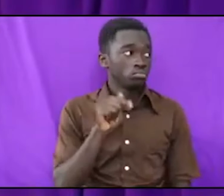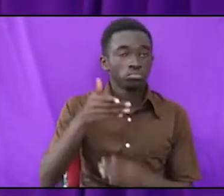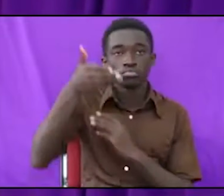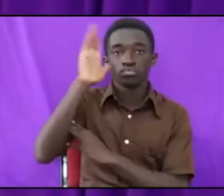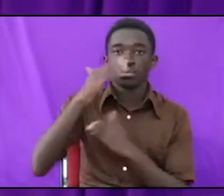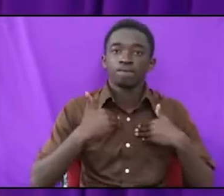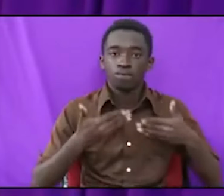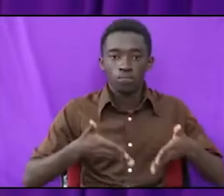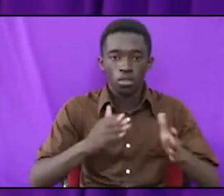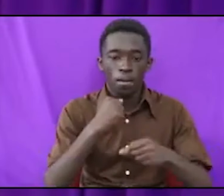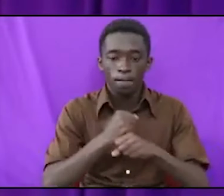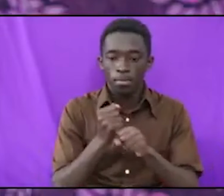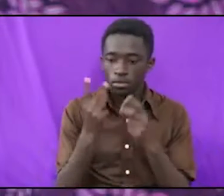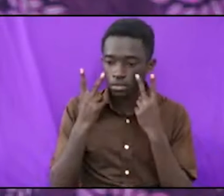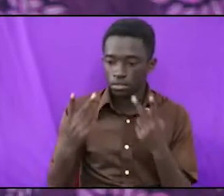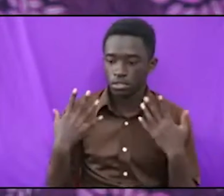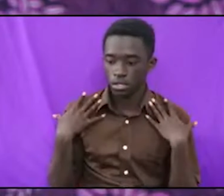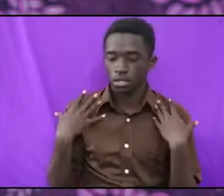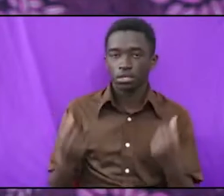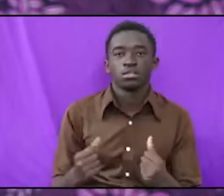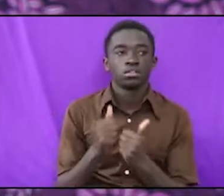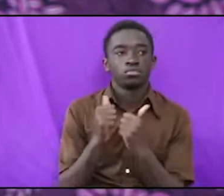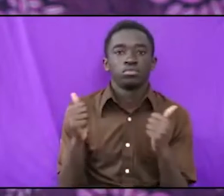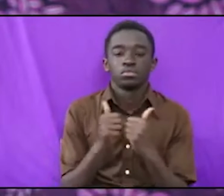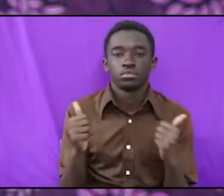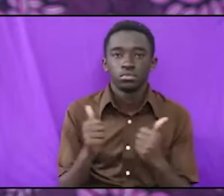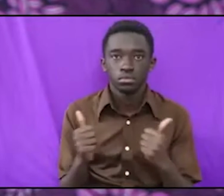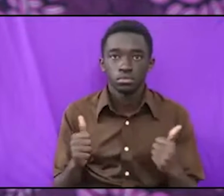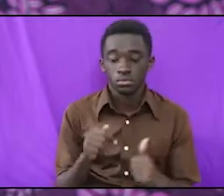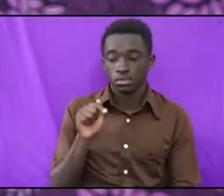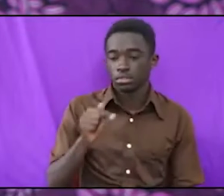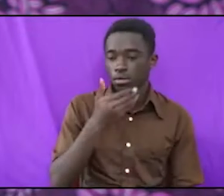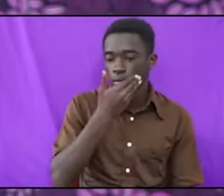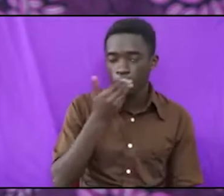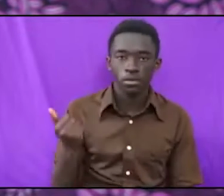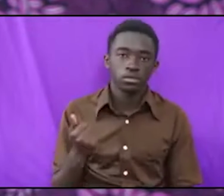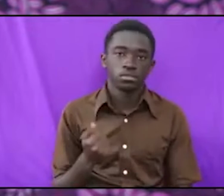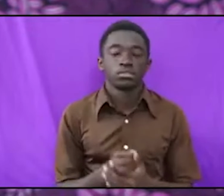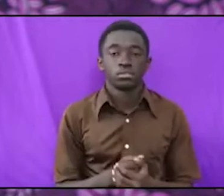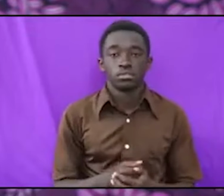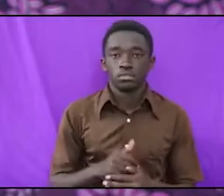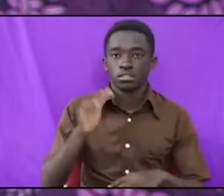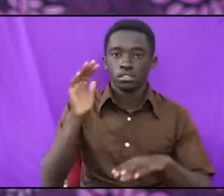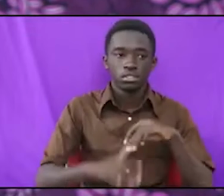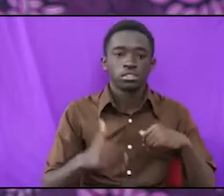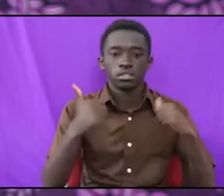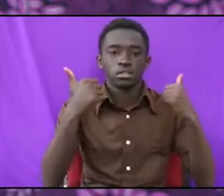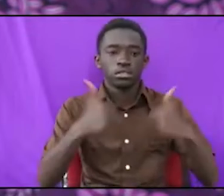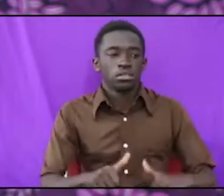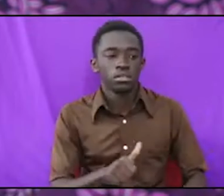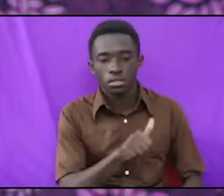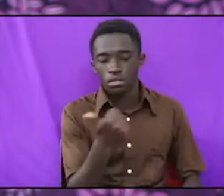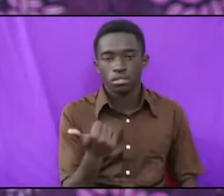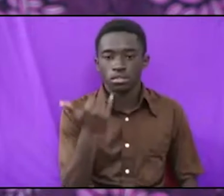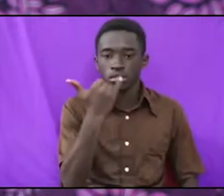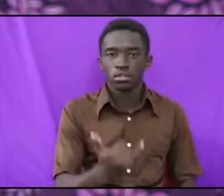them healthier. The Bible says they looked healthier and better nourished than any of the young men